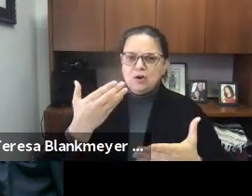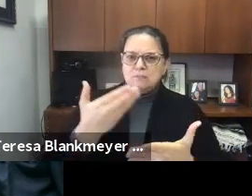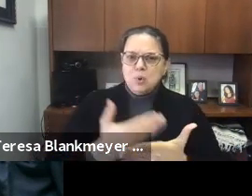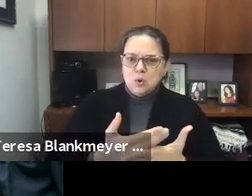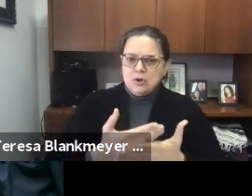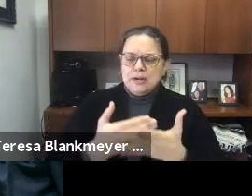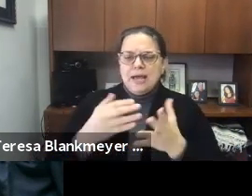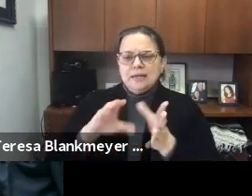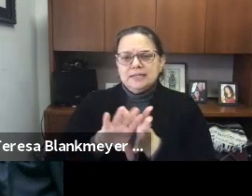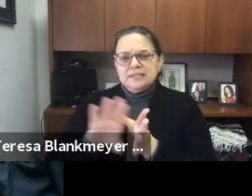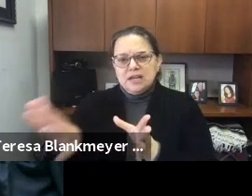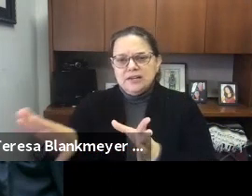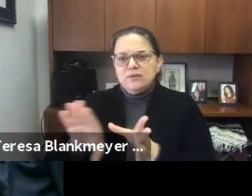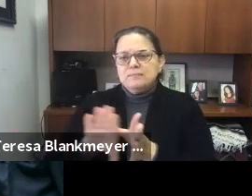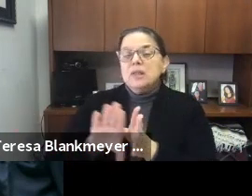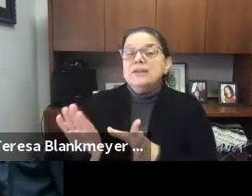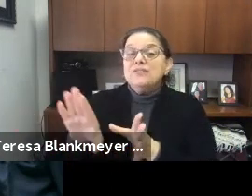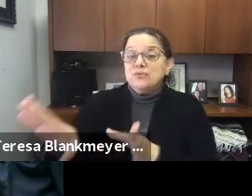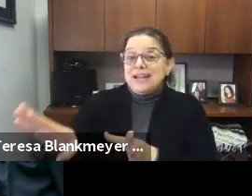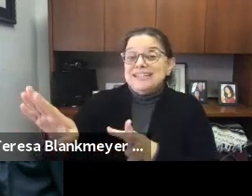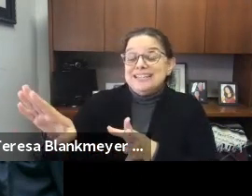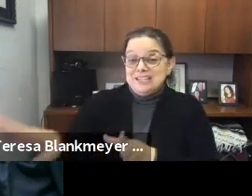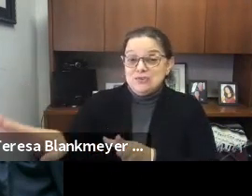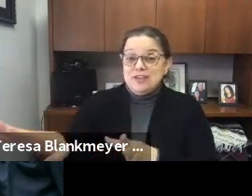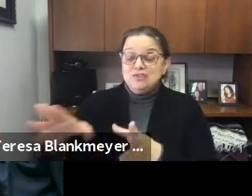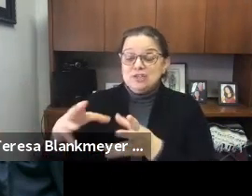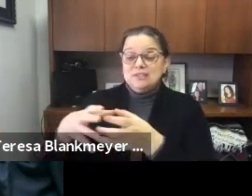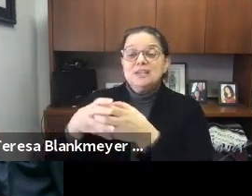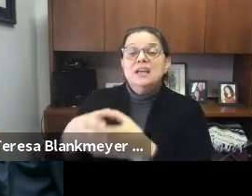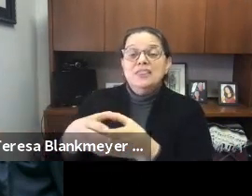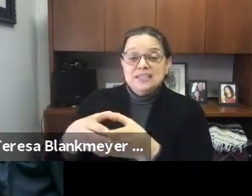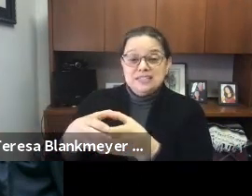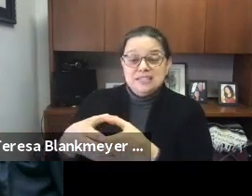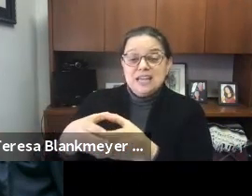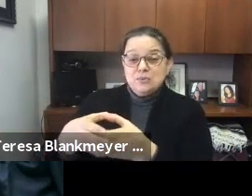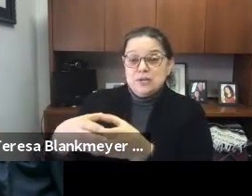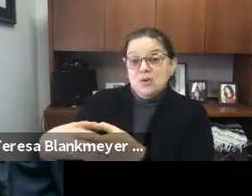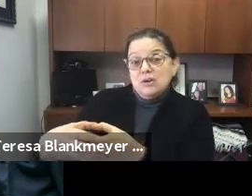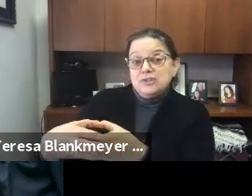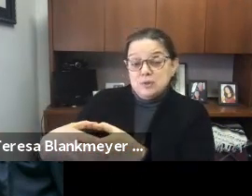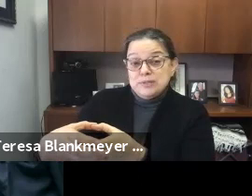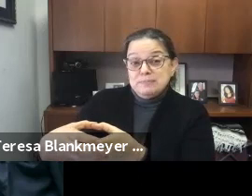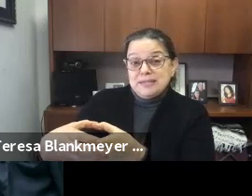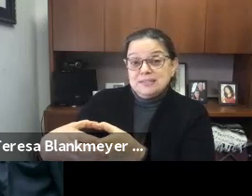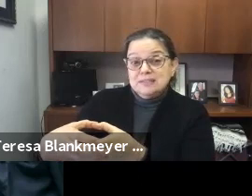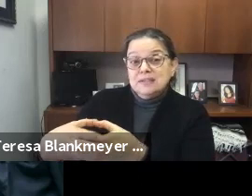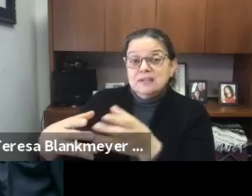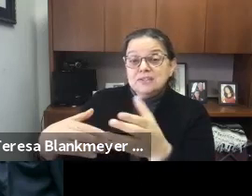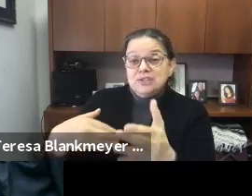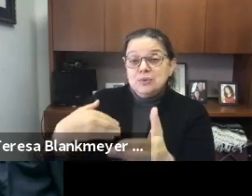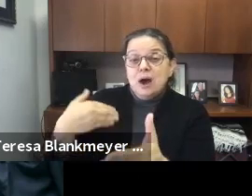they are born, and aside from life-threatening interventions, this integrity ought to be